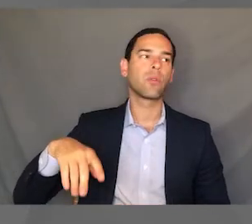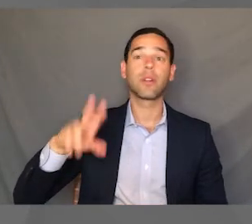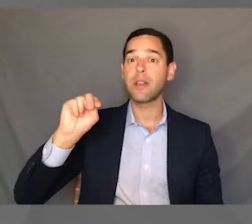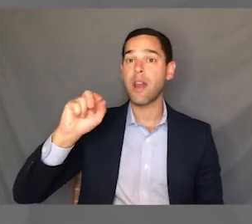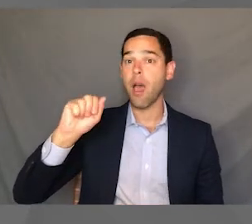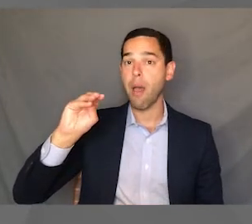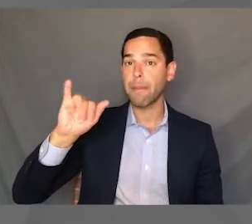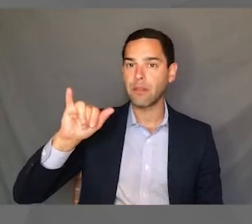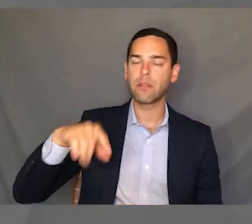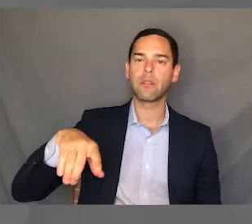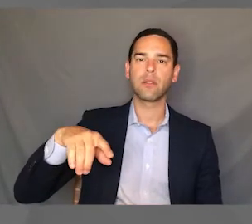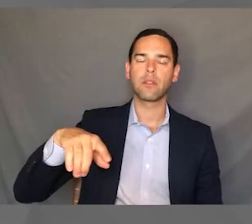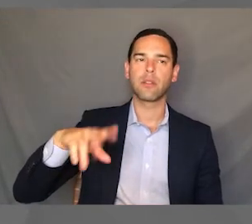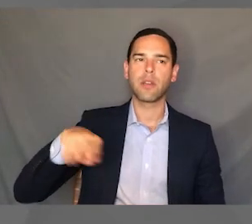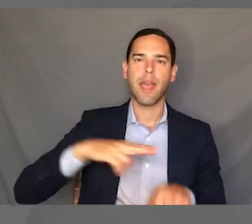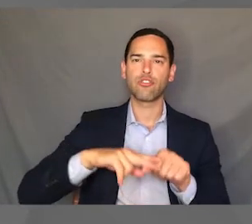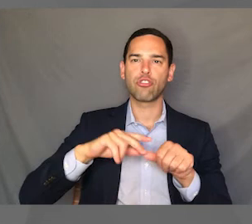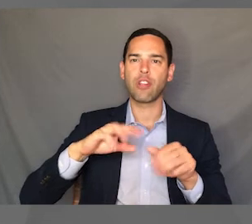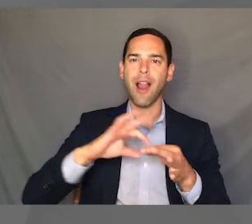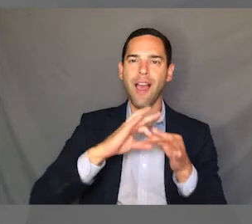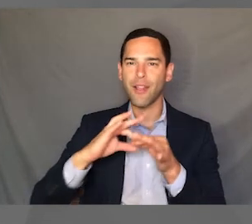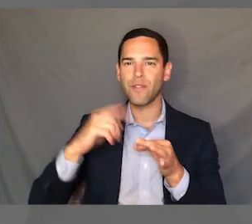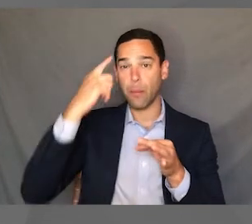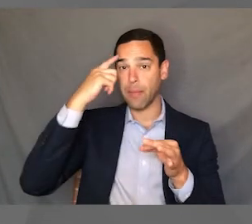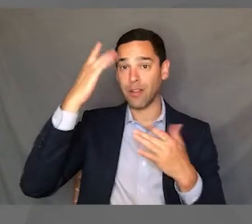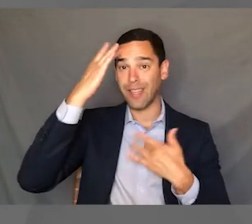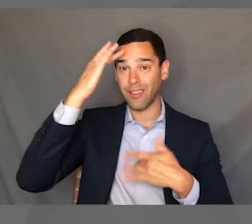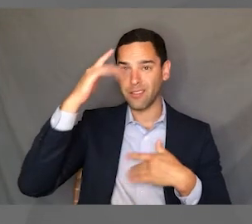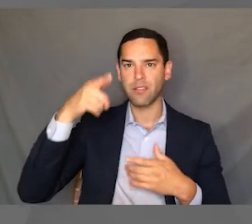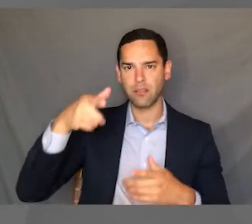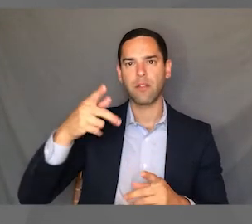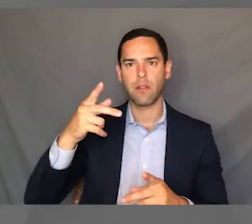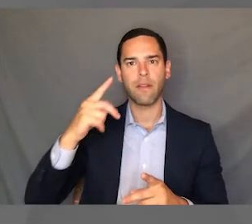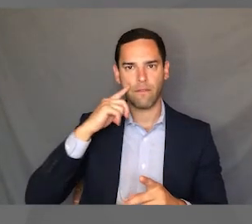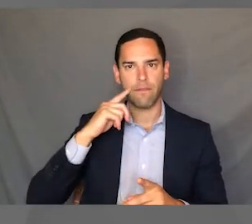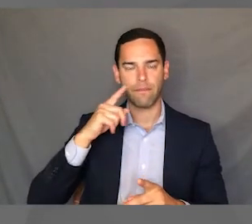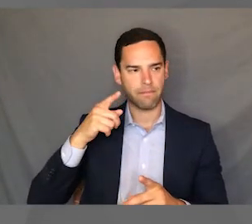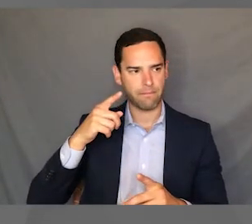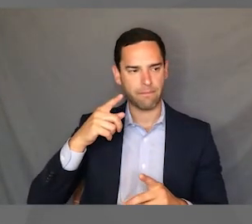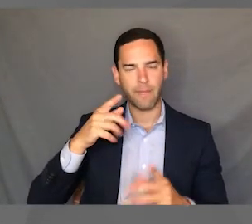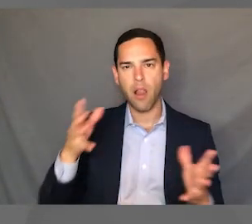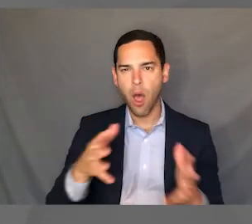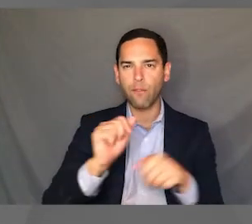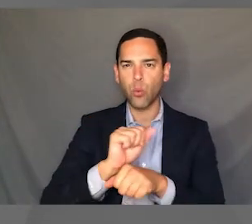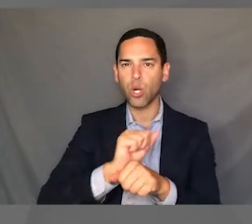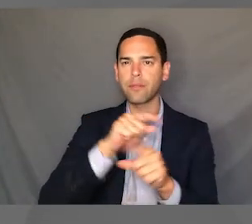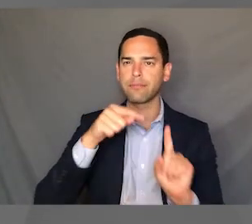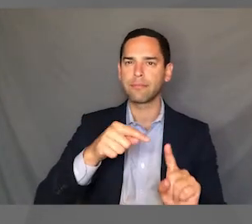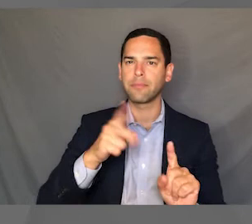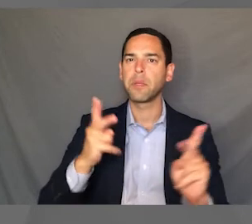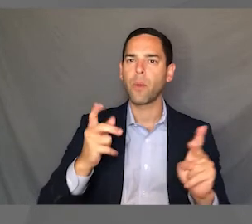strong organization when it comes to working with individuals who have a mental health concern. And again, speaking to that particular group.